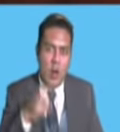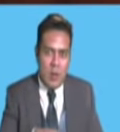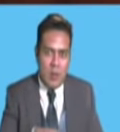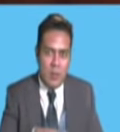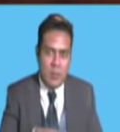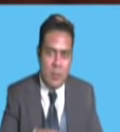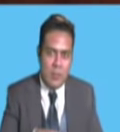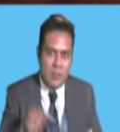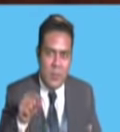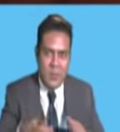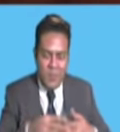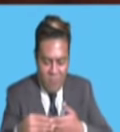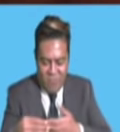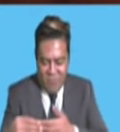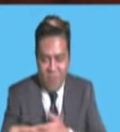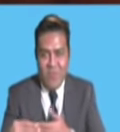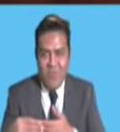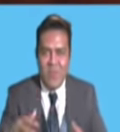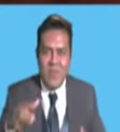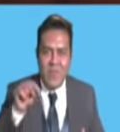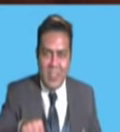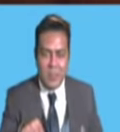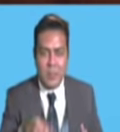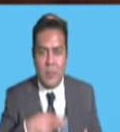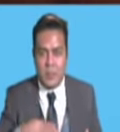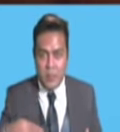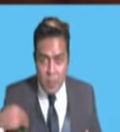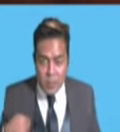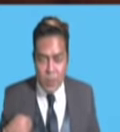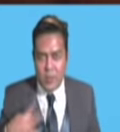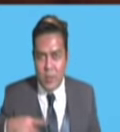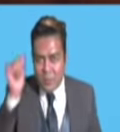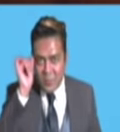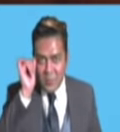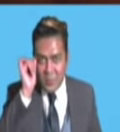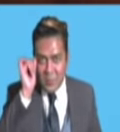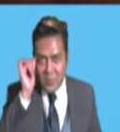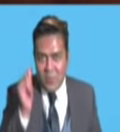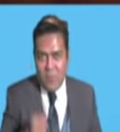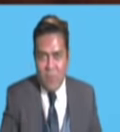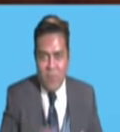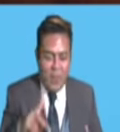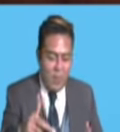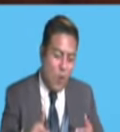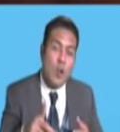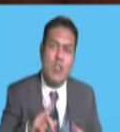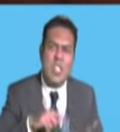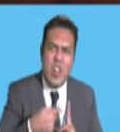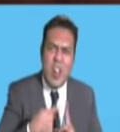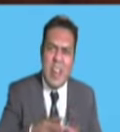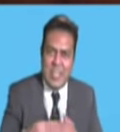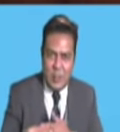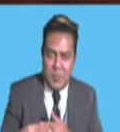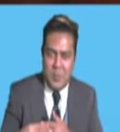Speaker, sir, if one were to thoroughly assess the allocation for the ministry, one will note that there are 2 allocations for traditional leadership, and I wish to